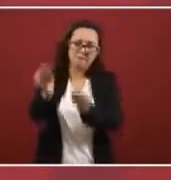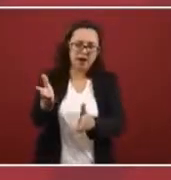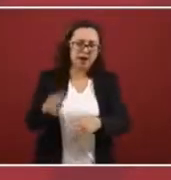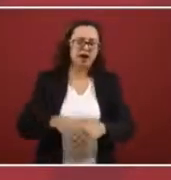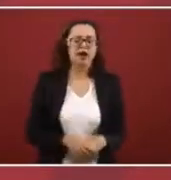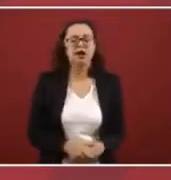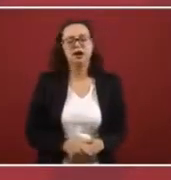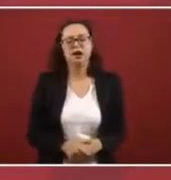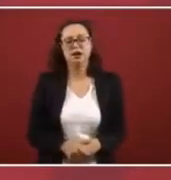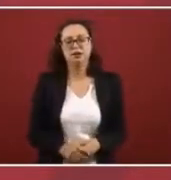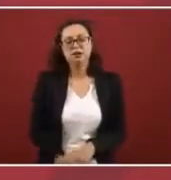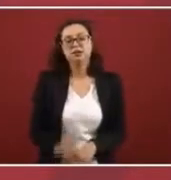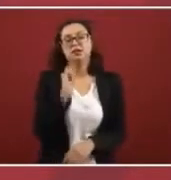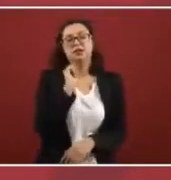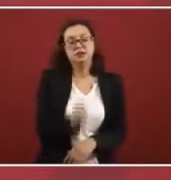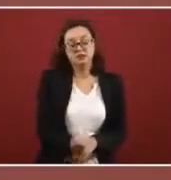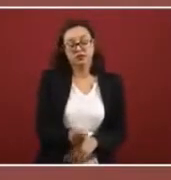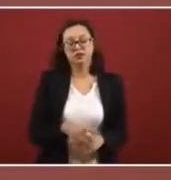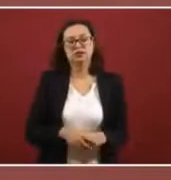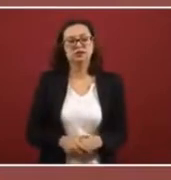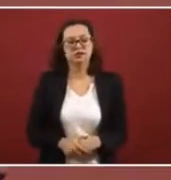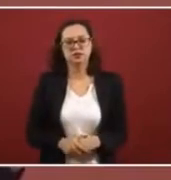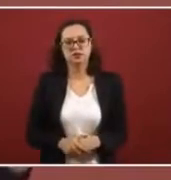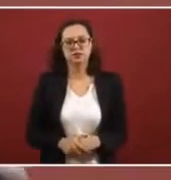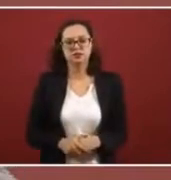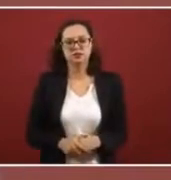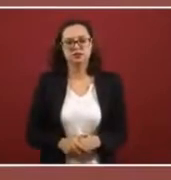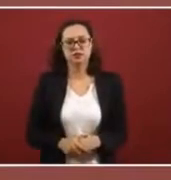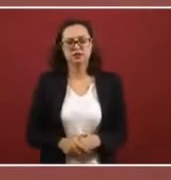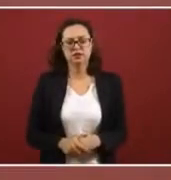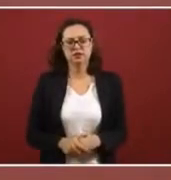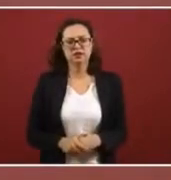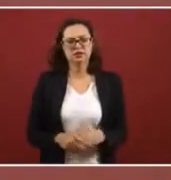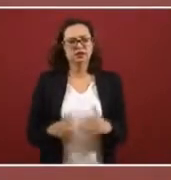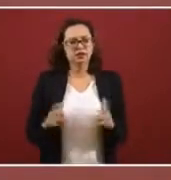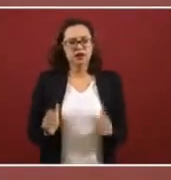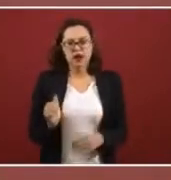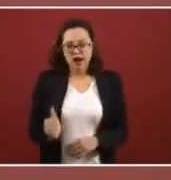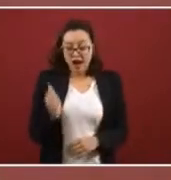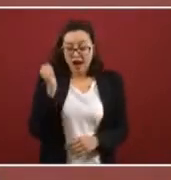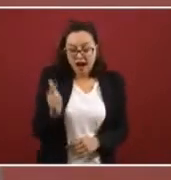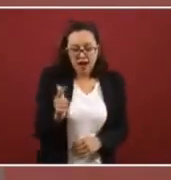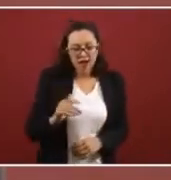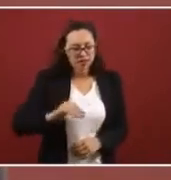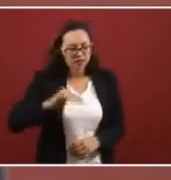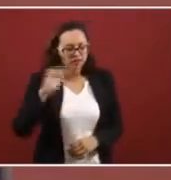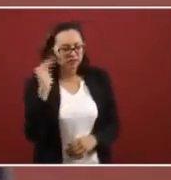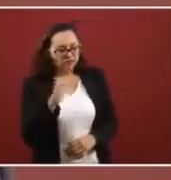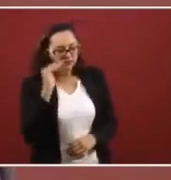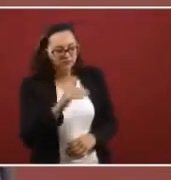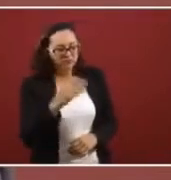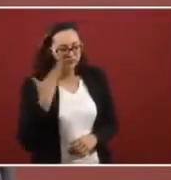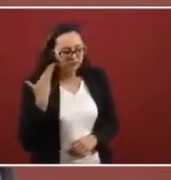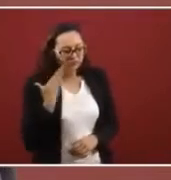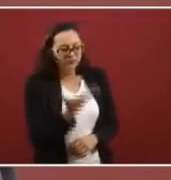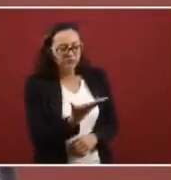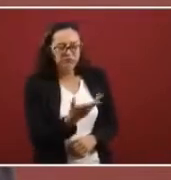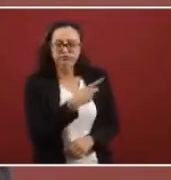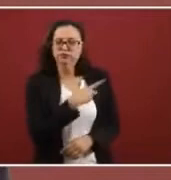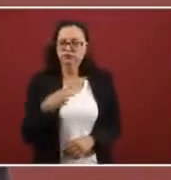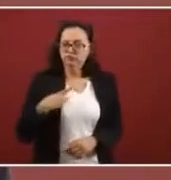that any request that is made be attended